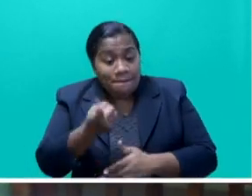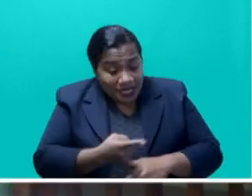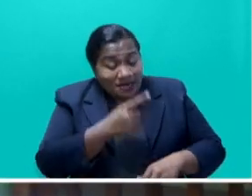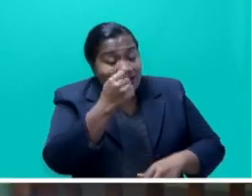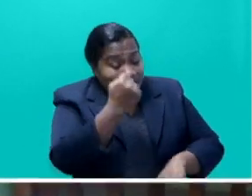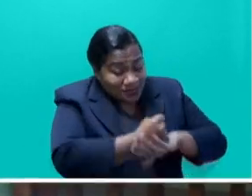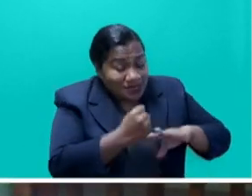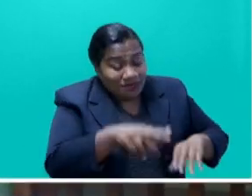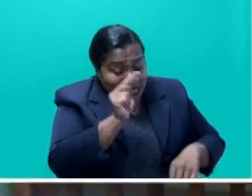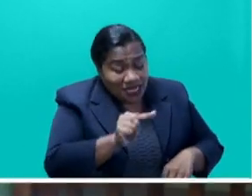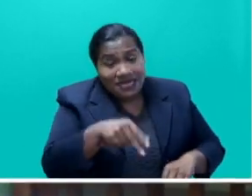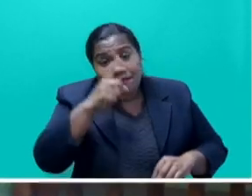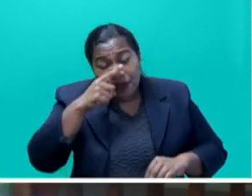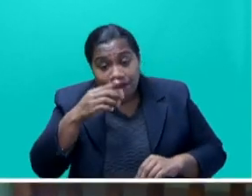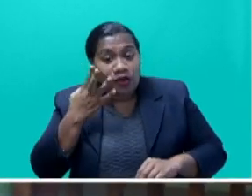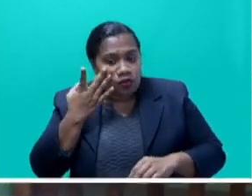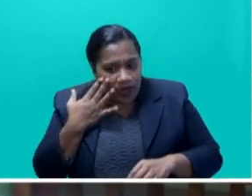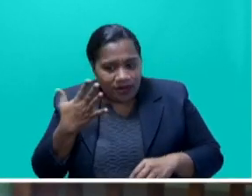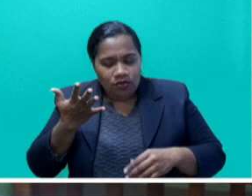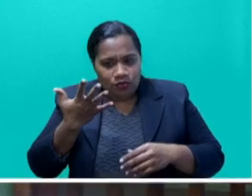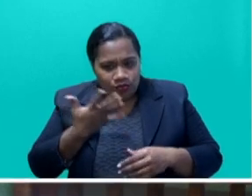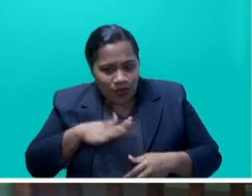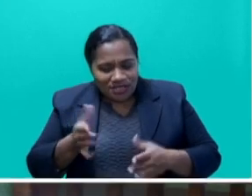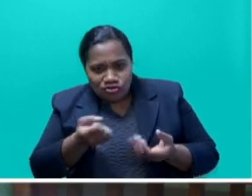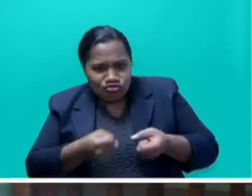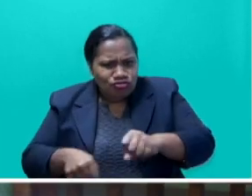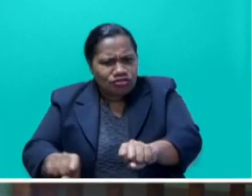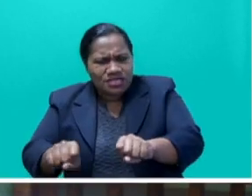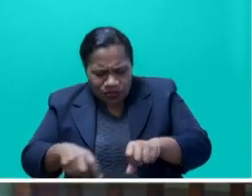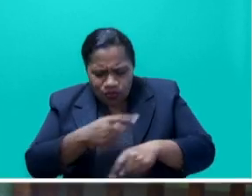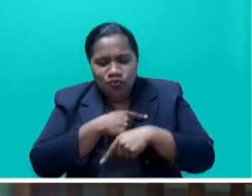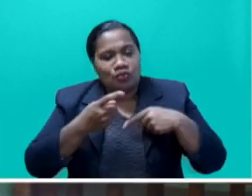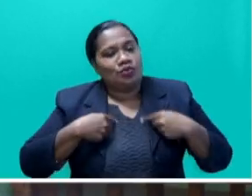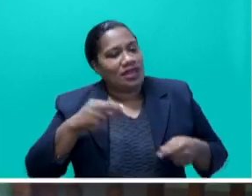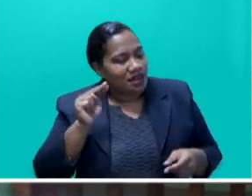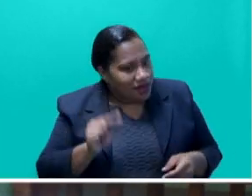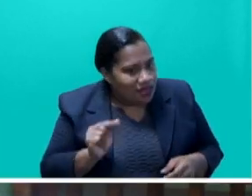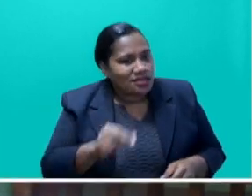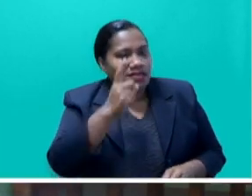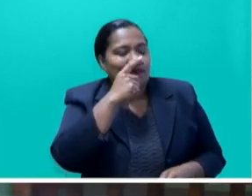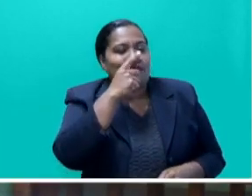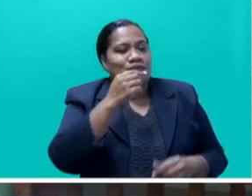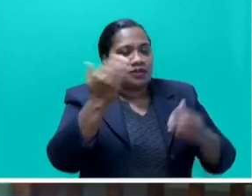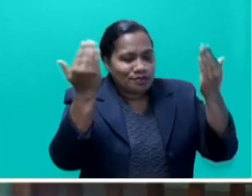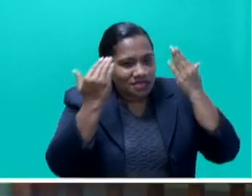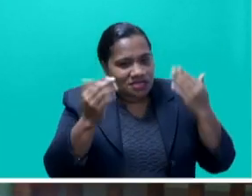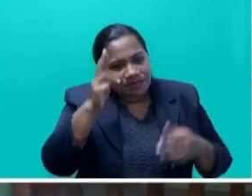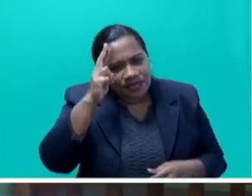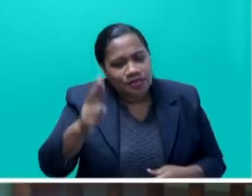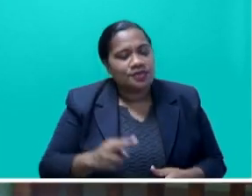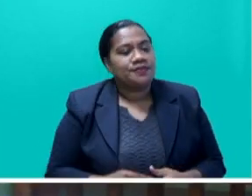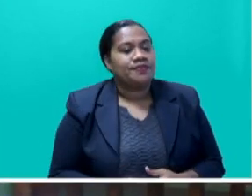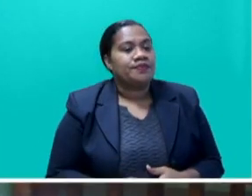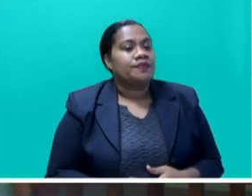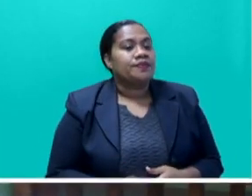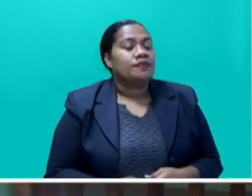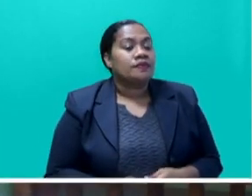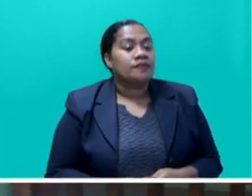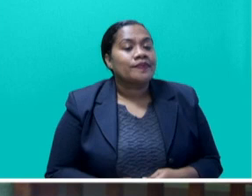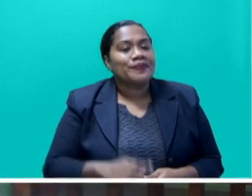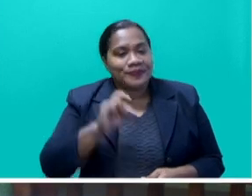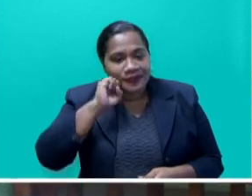strategies. We need the people. Mr. Speaker, sir, I'll probably talk more on